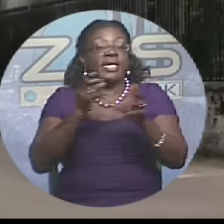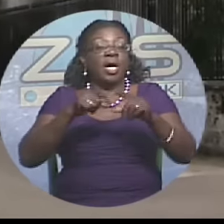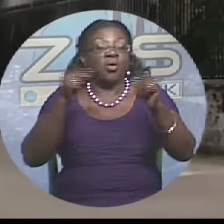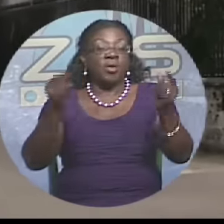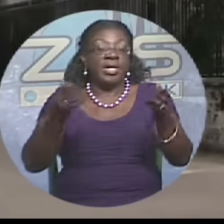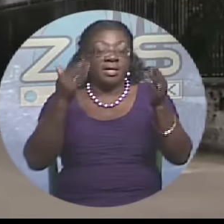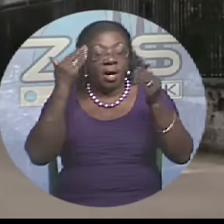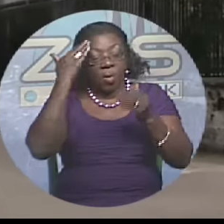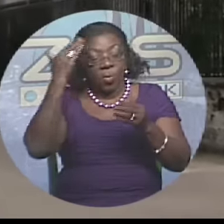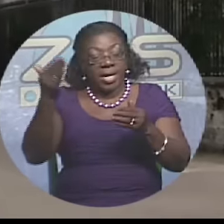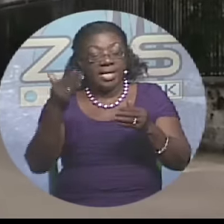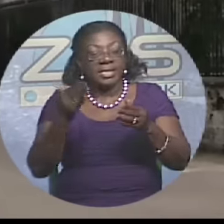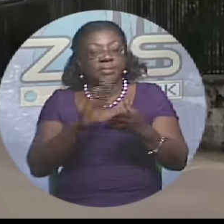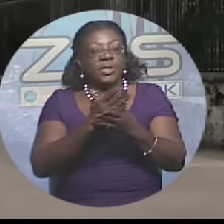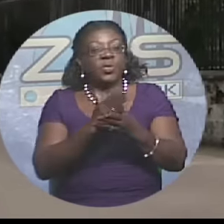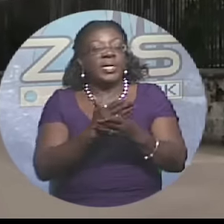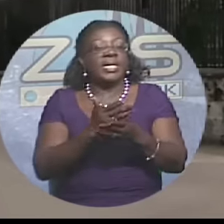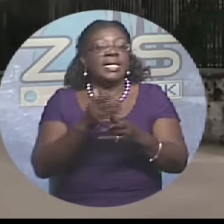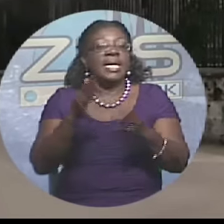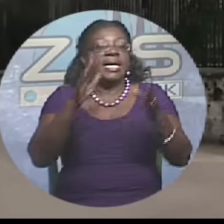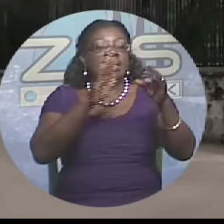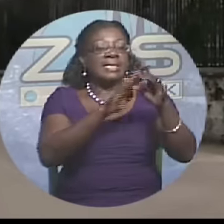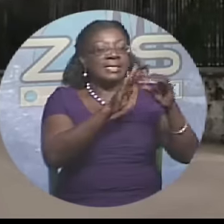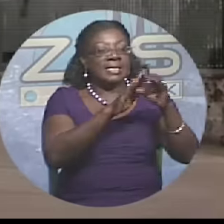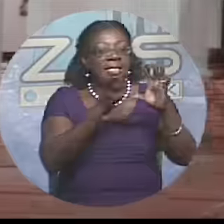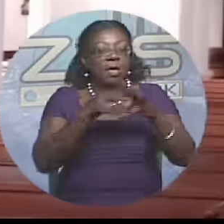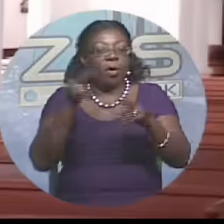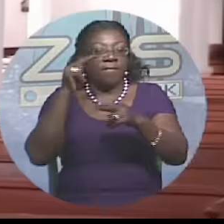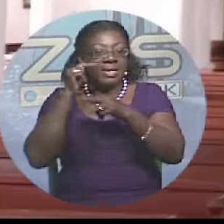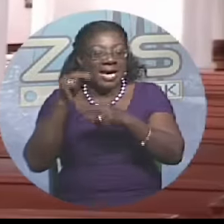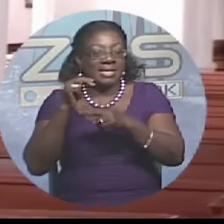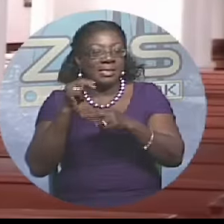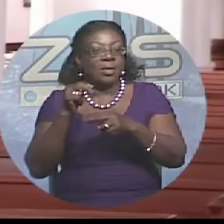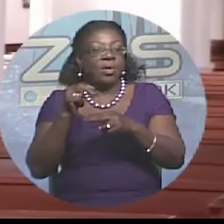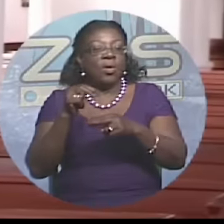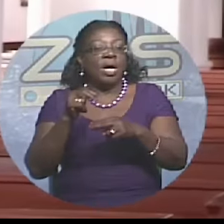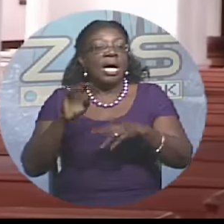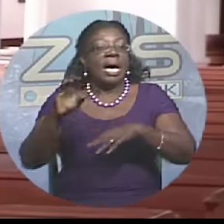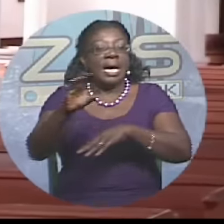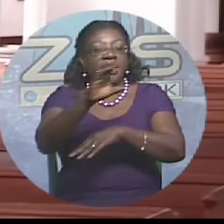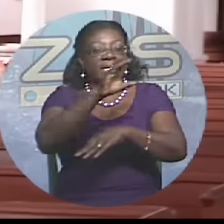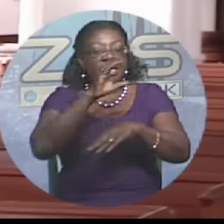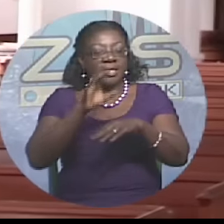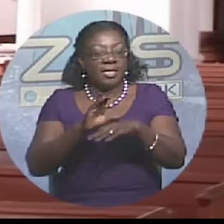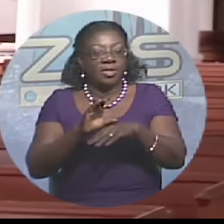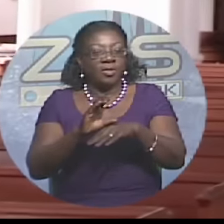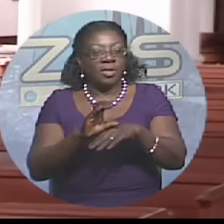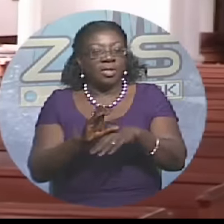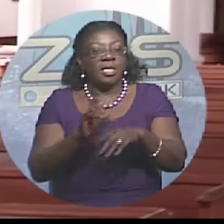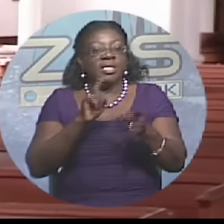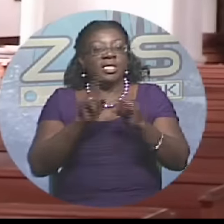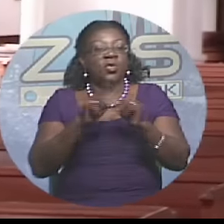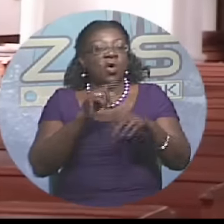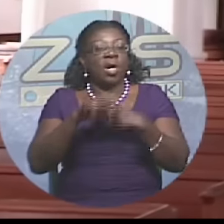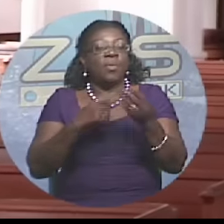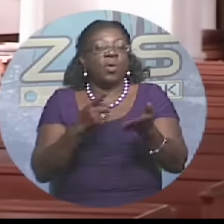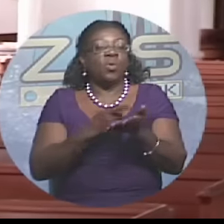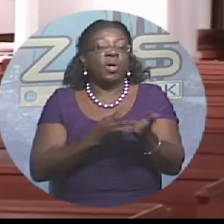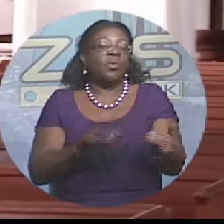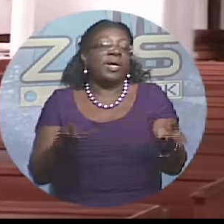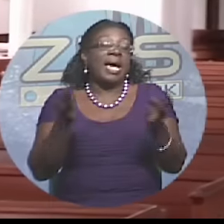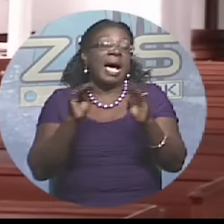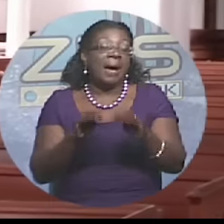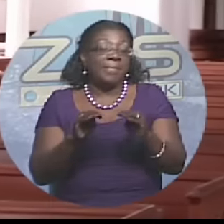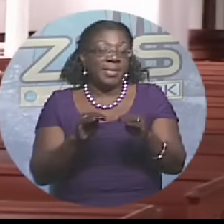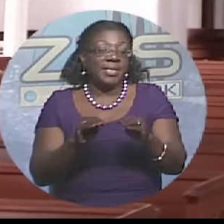of Nassau and the Church of Christ Church. Church Rector, the Very Reverend Dean Patrick Adderley, highlighted the event's significance as